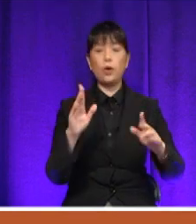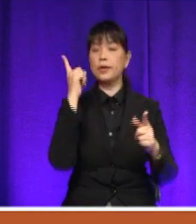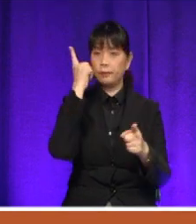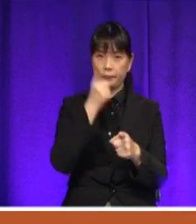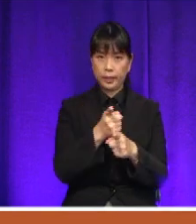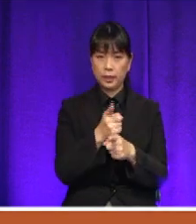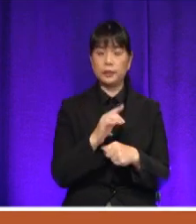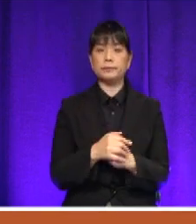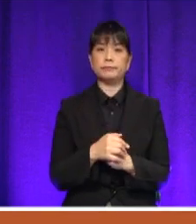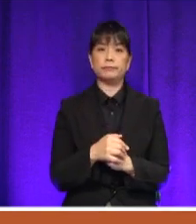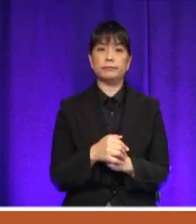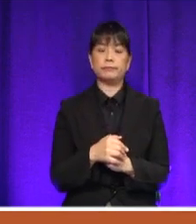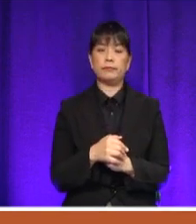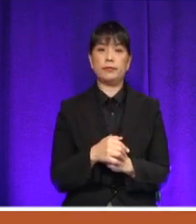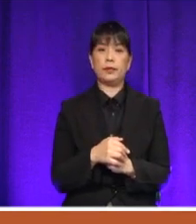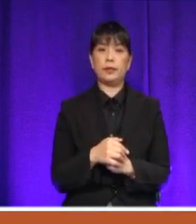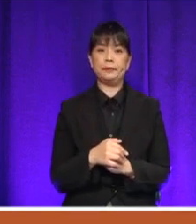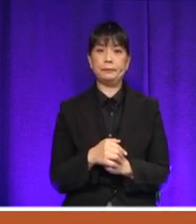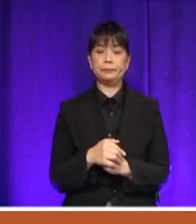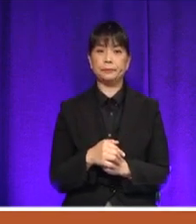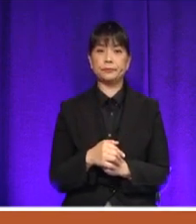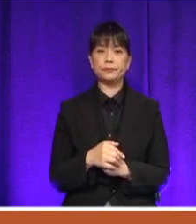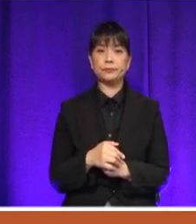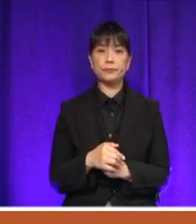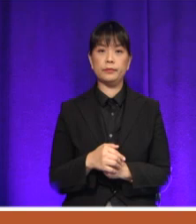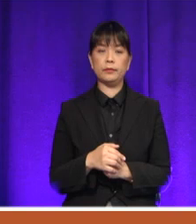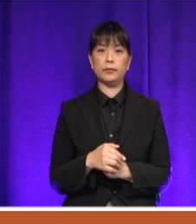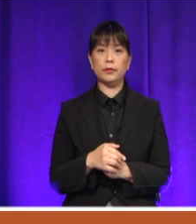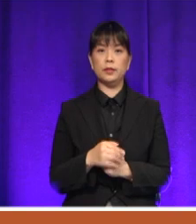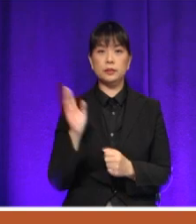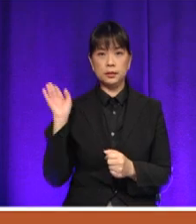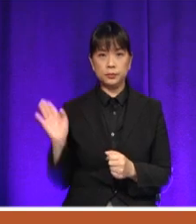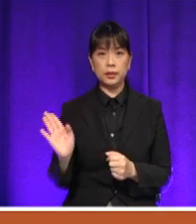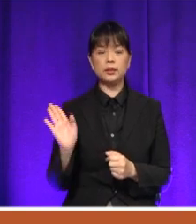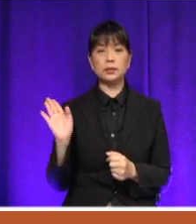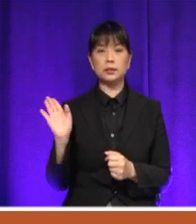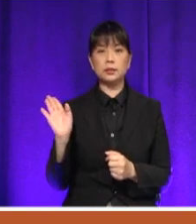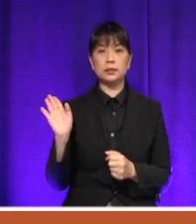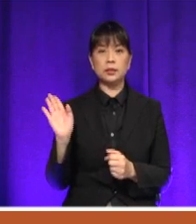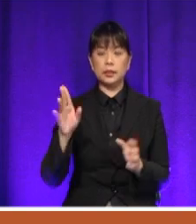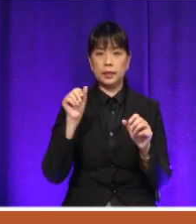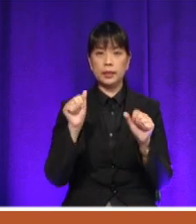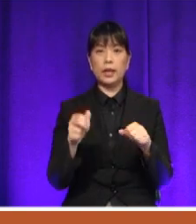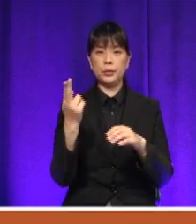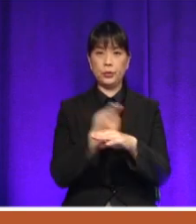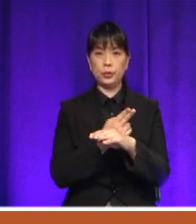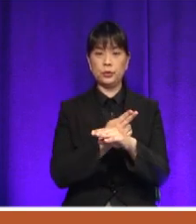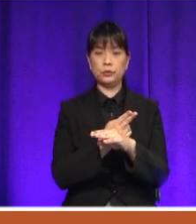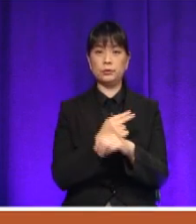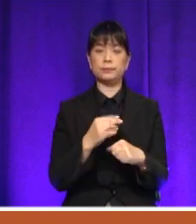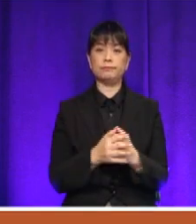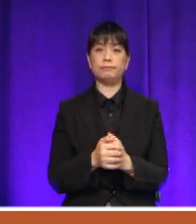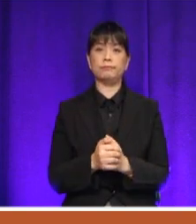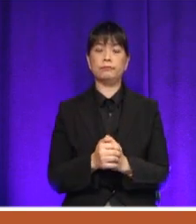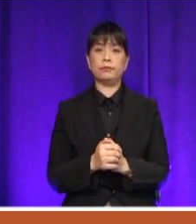to differ, I disagree, etc., etc. Okay, guys? Are we ready? We have about 1